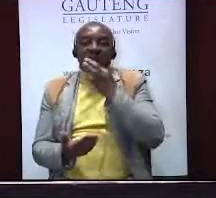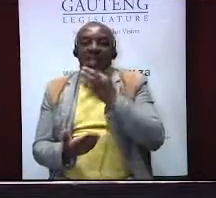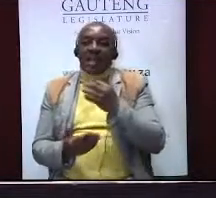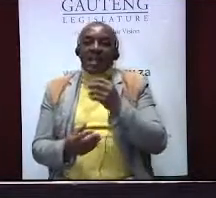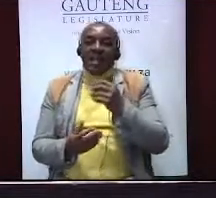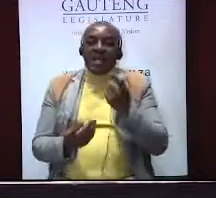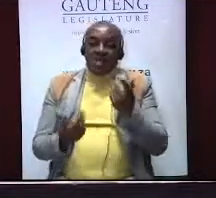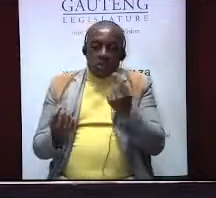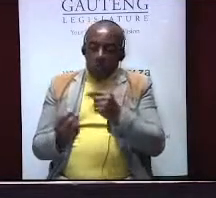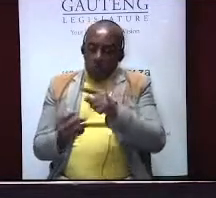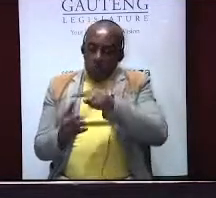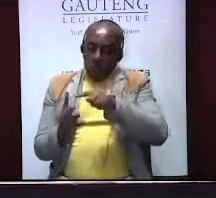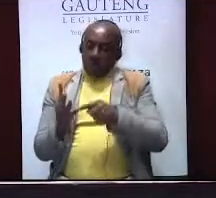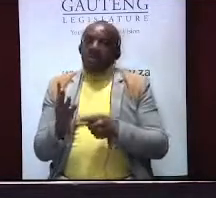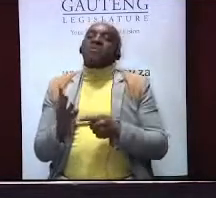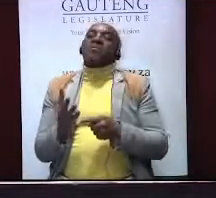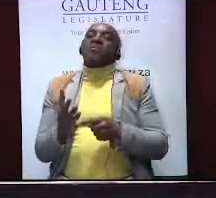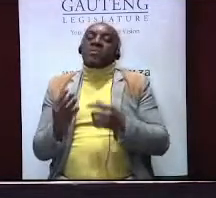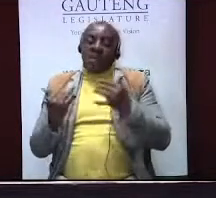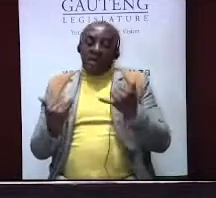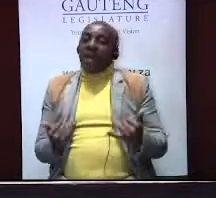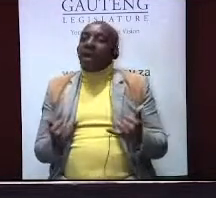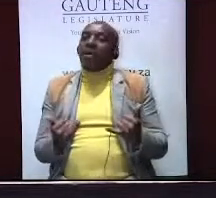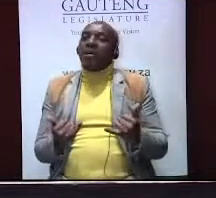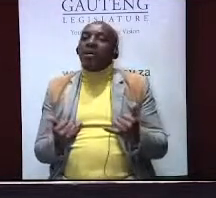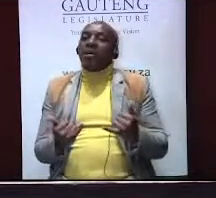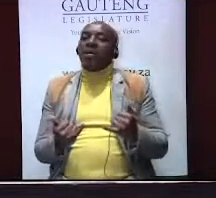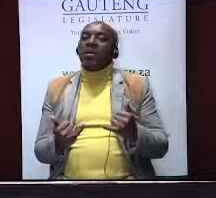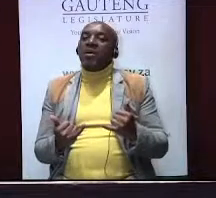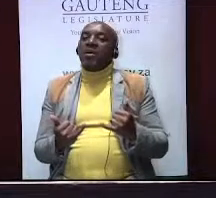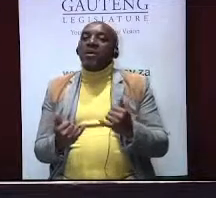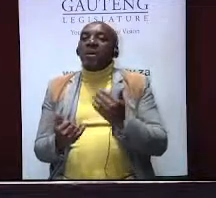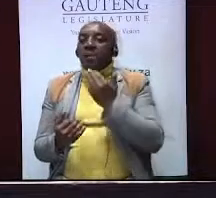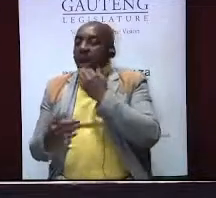words, Chair and